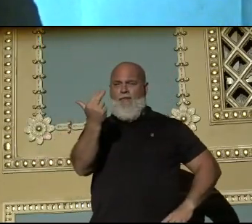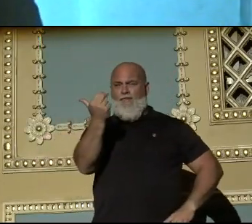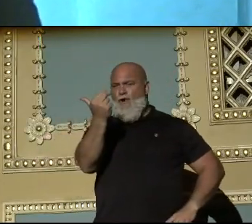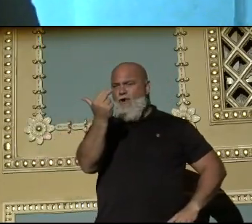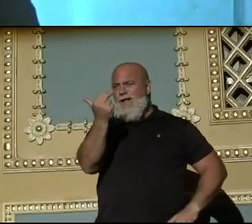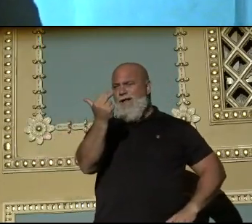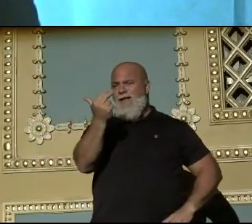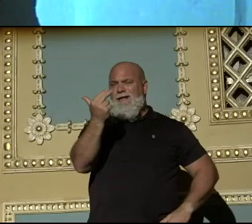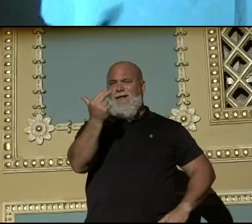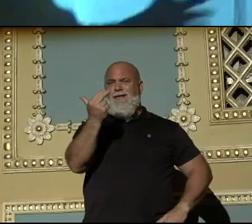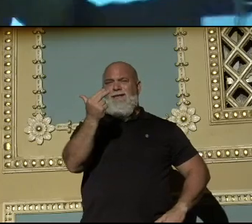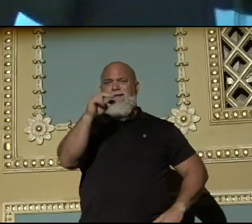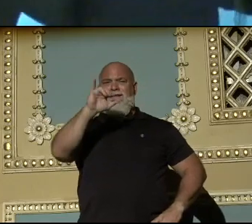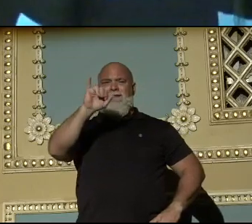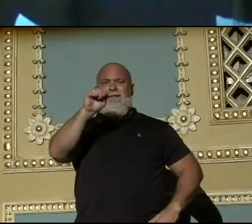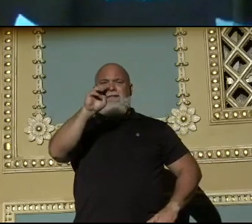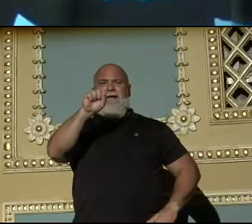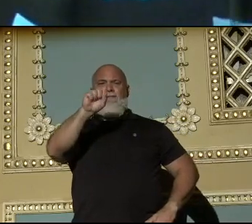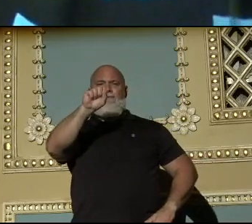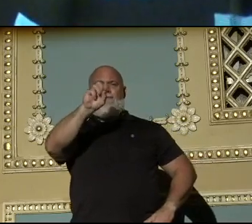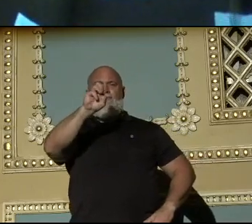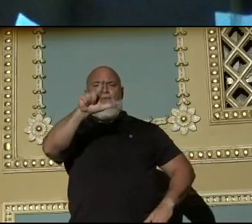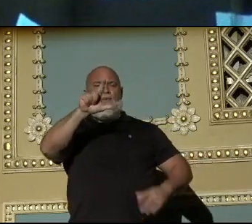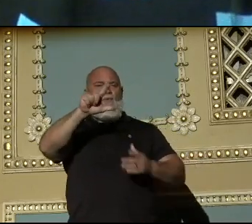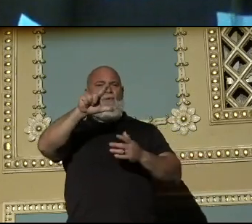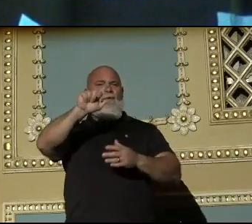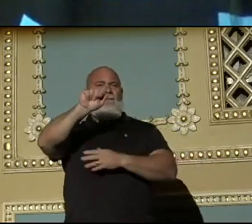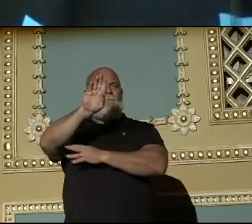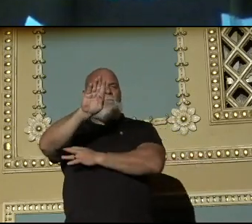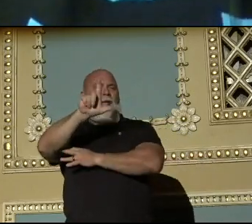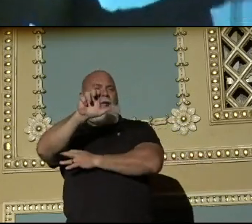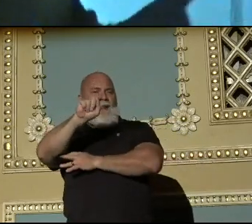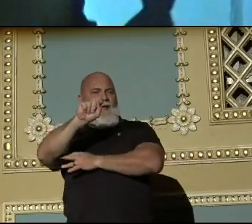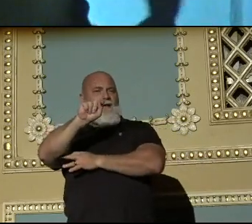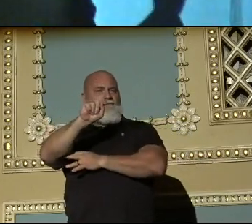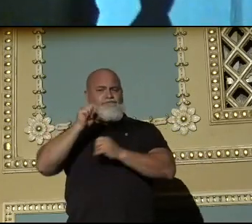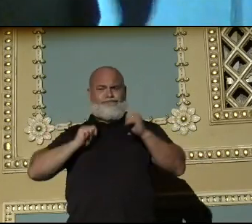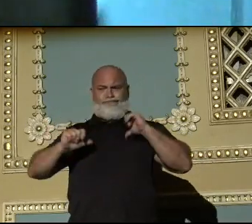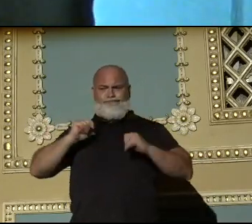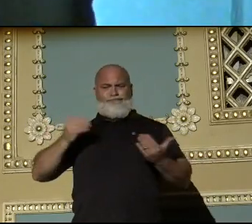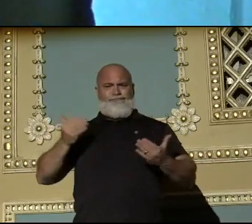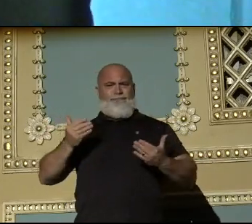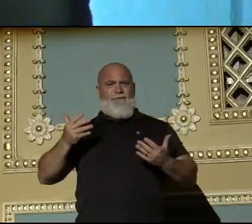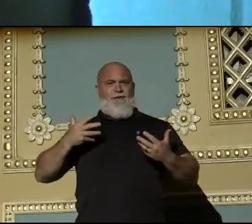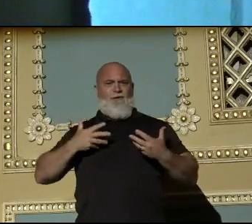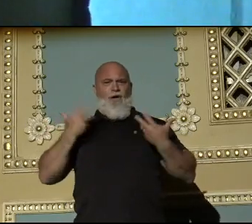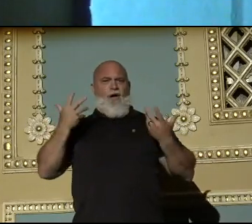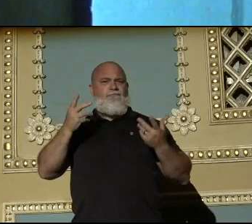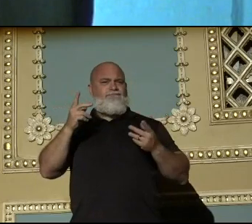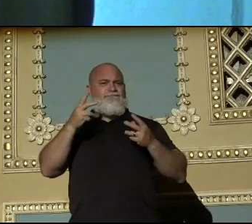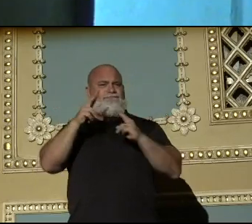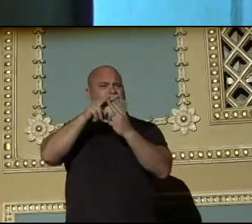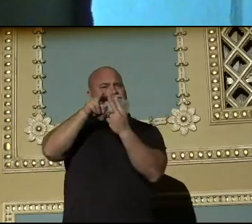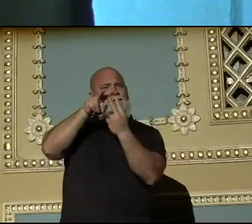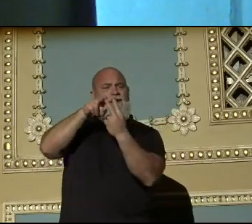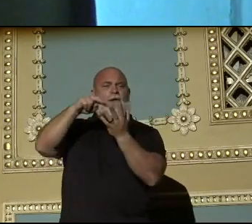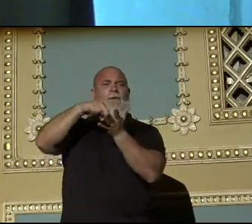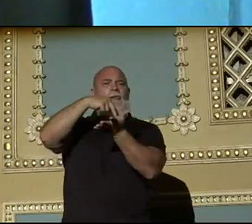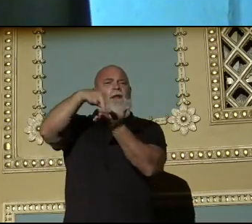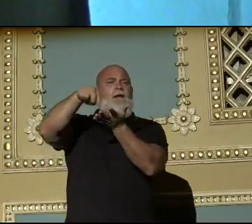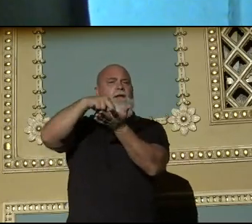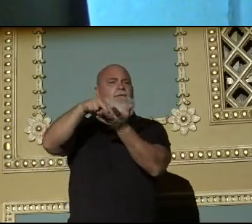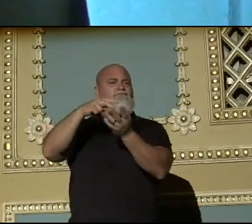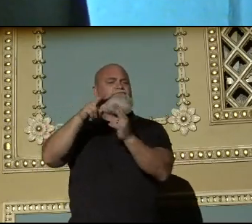13th, the James Sewell Ballet performed on this stage. There was a young pair of dancers who portrayed